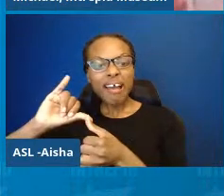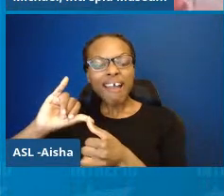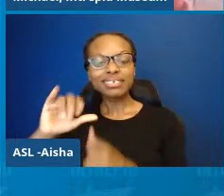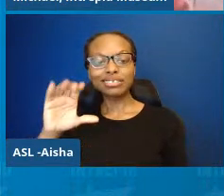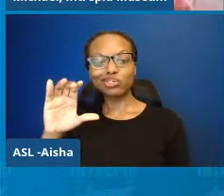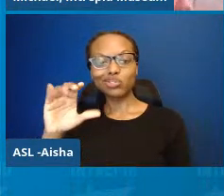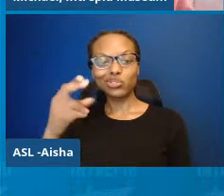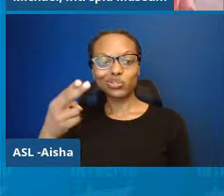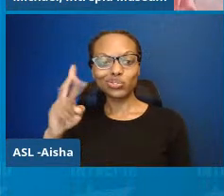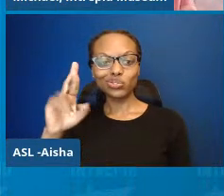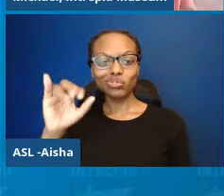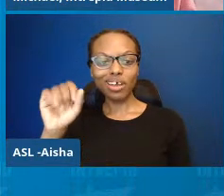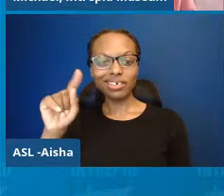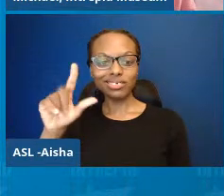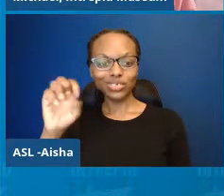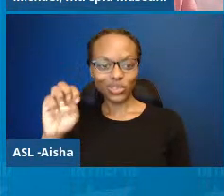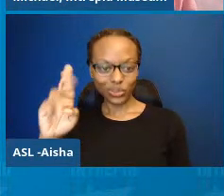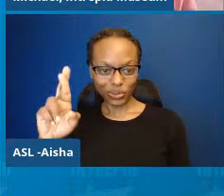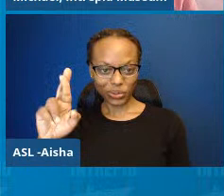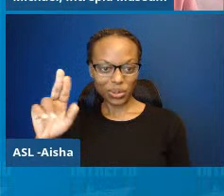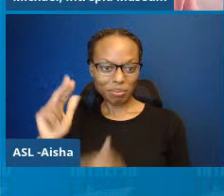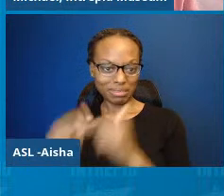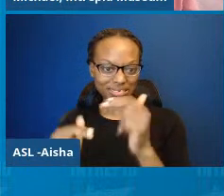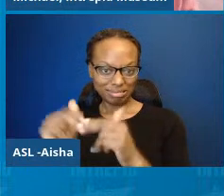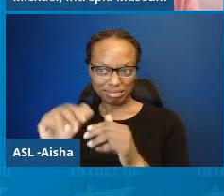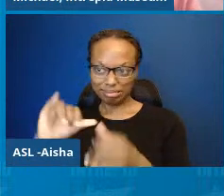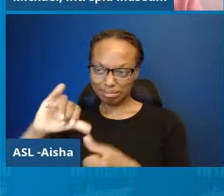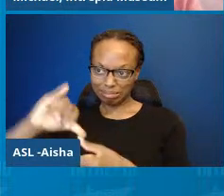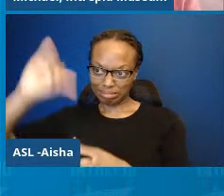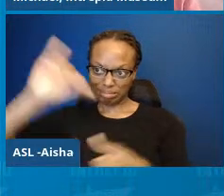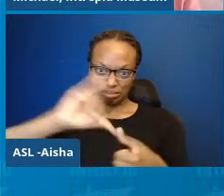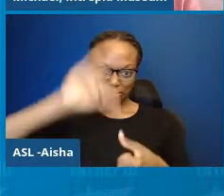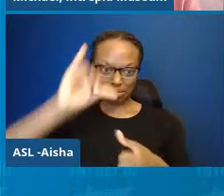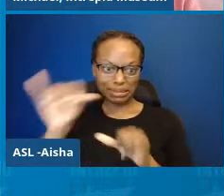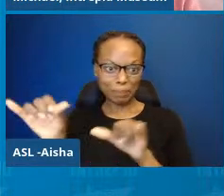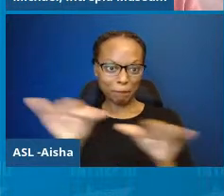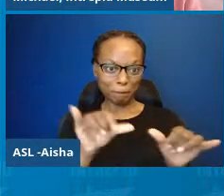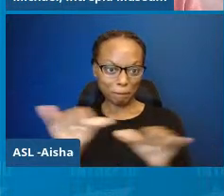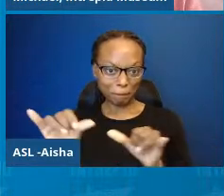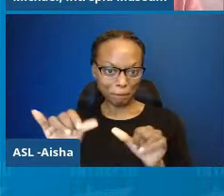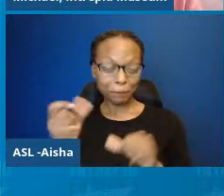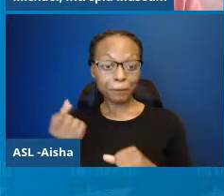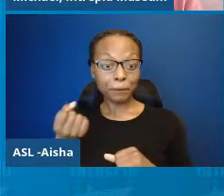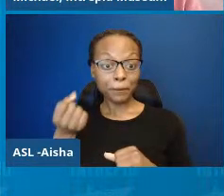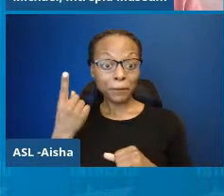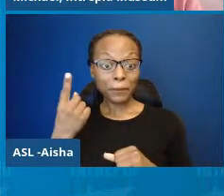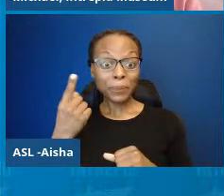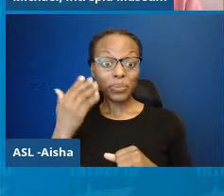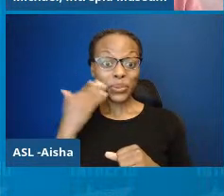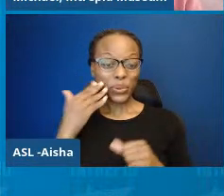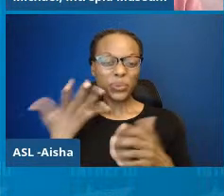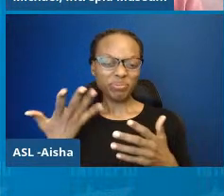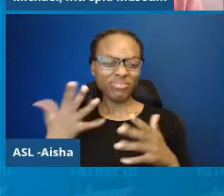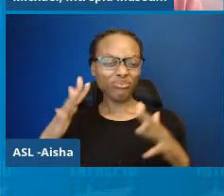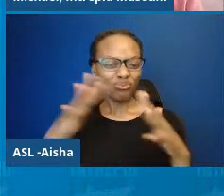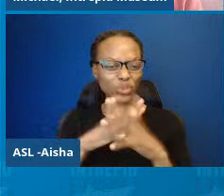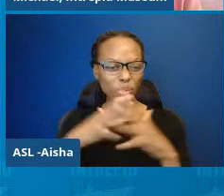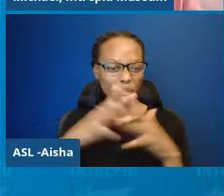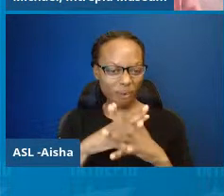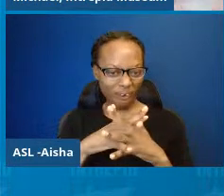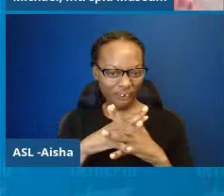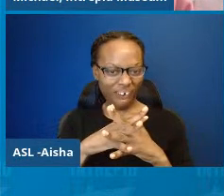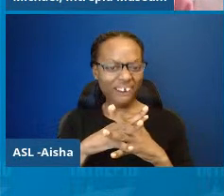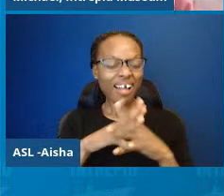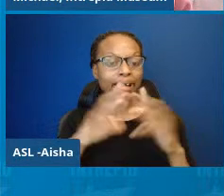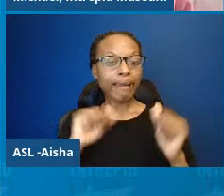in fact, hold 3 simultaneous American football games on top of the ship